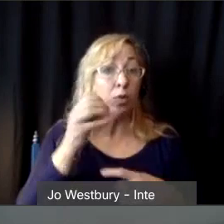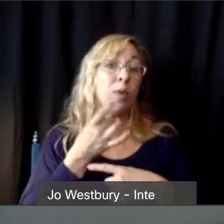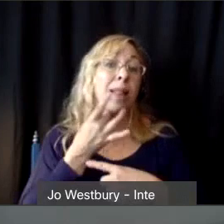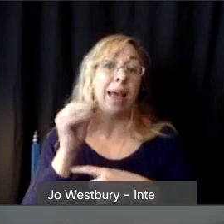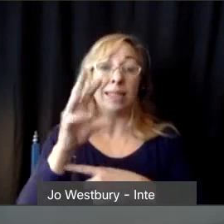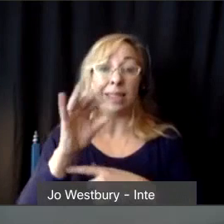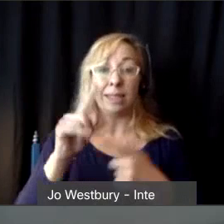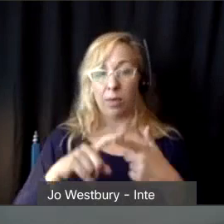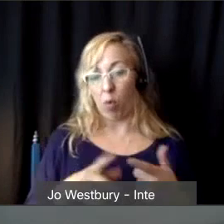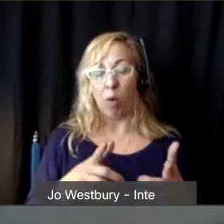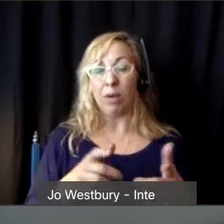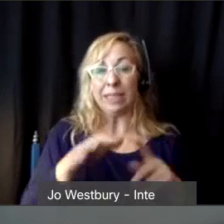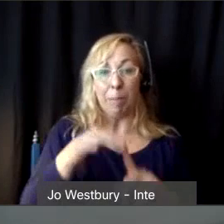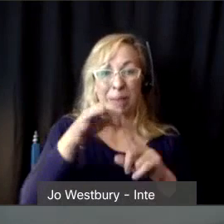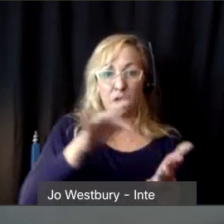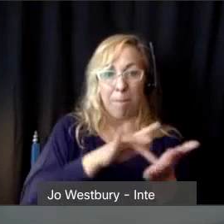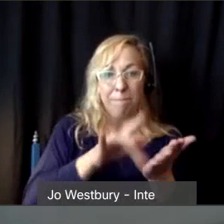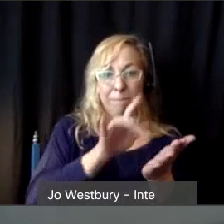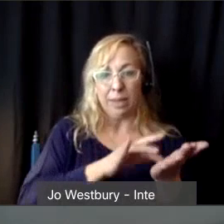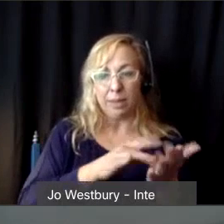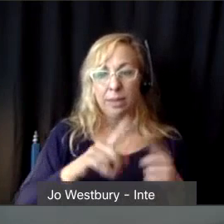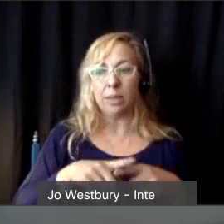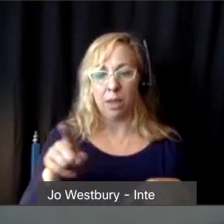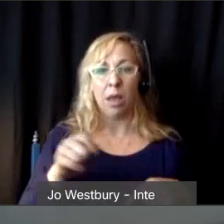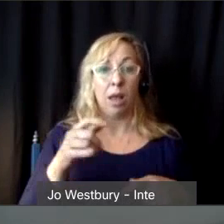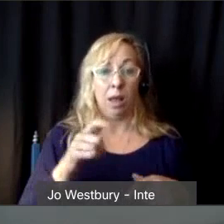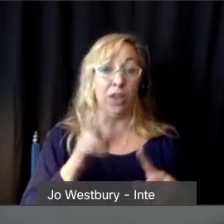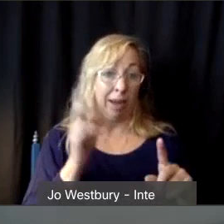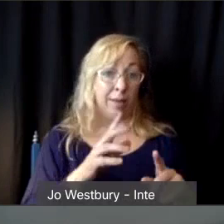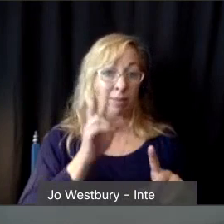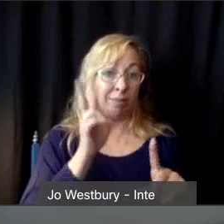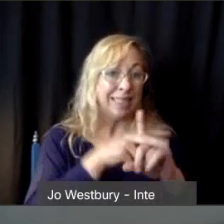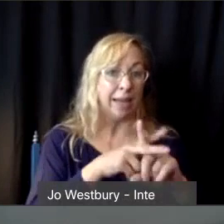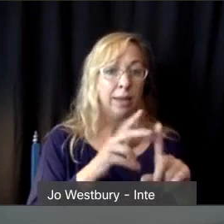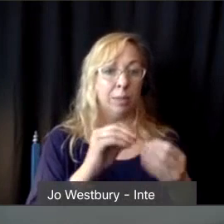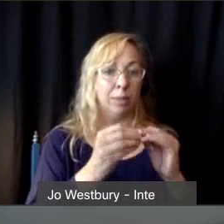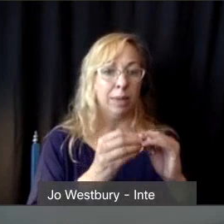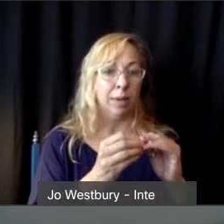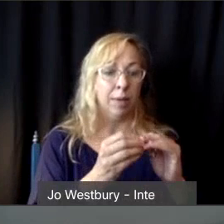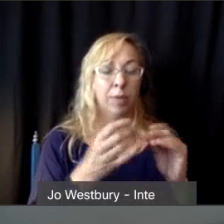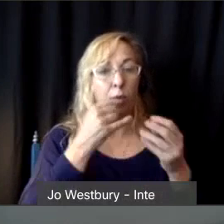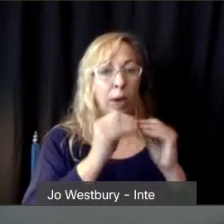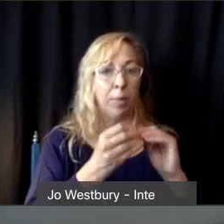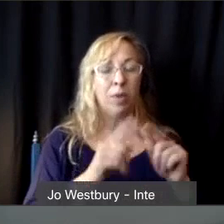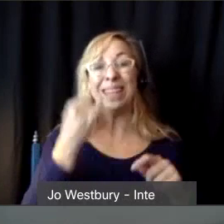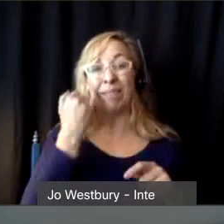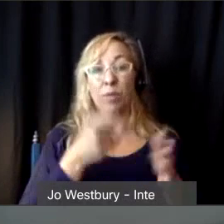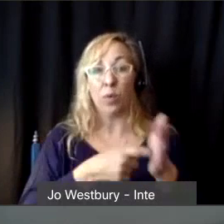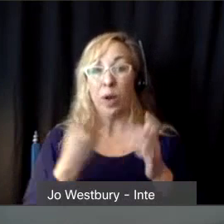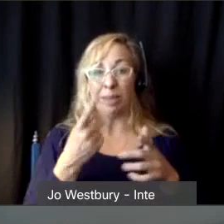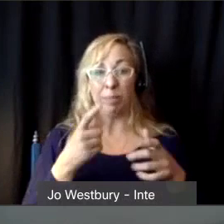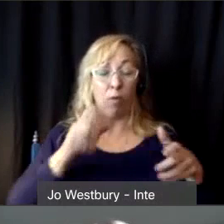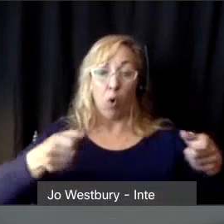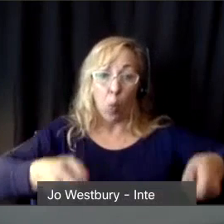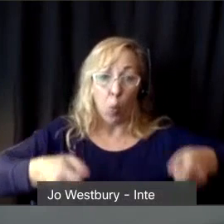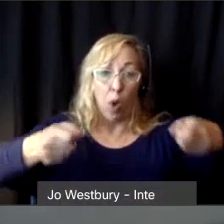picture buttons, programmed with that person's phone number, devices that may be affixed to a wheelchair or walker to send an alert when someone